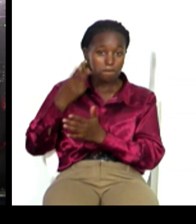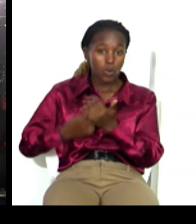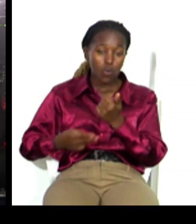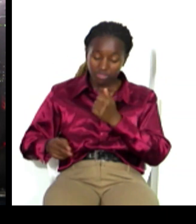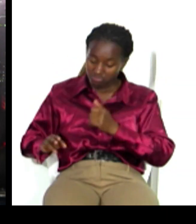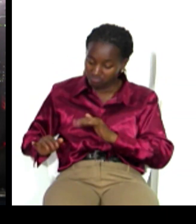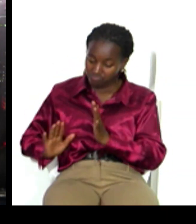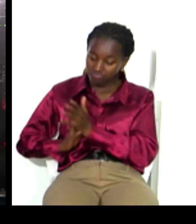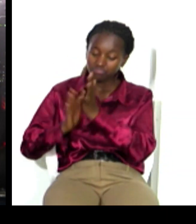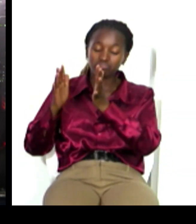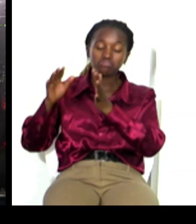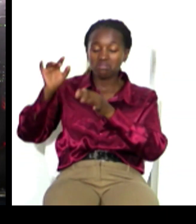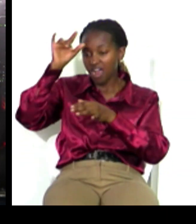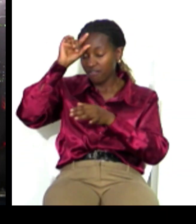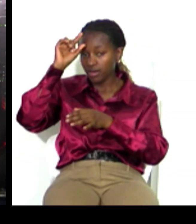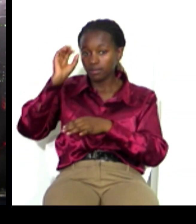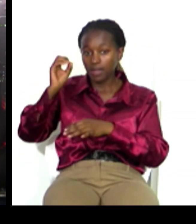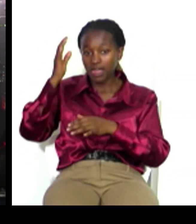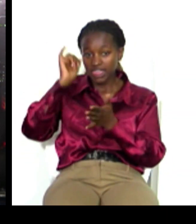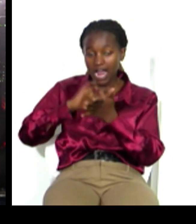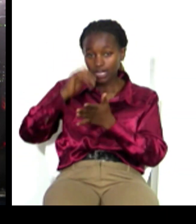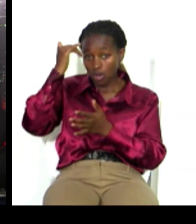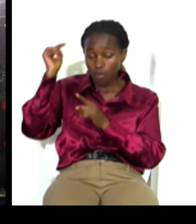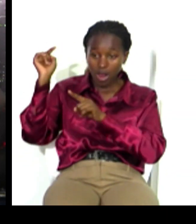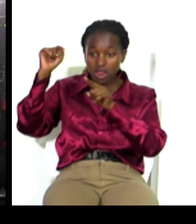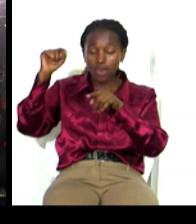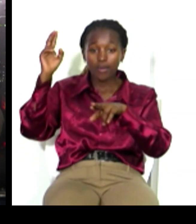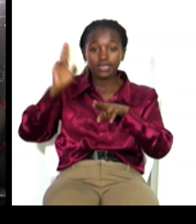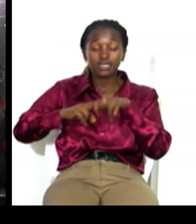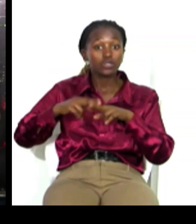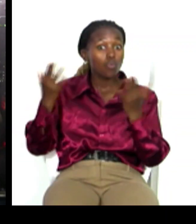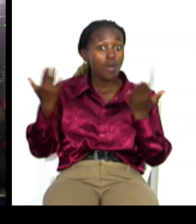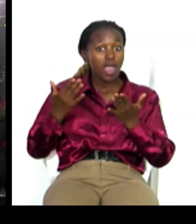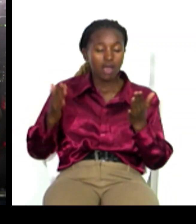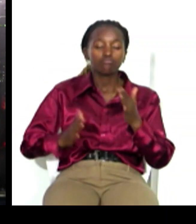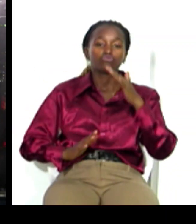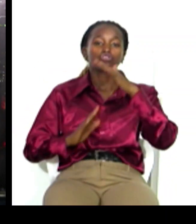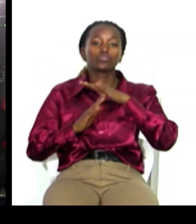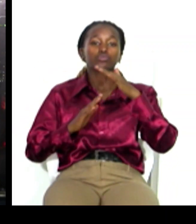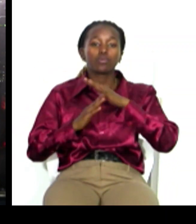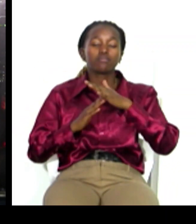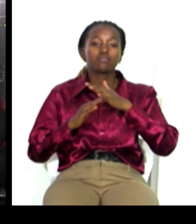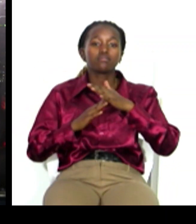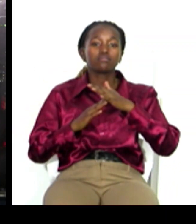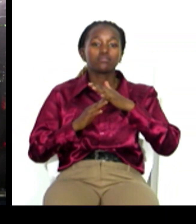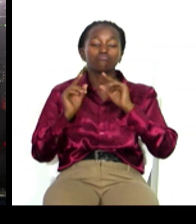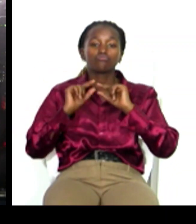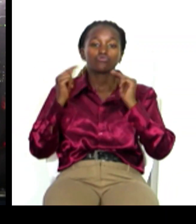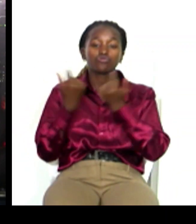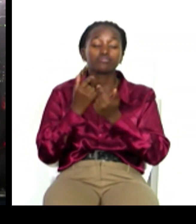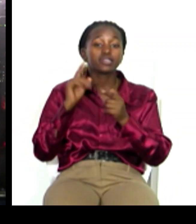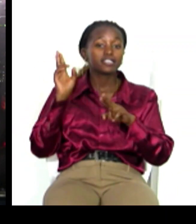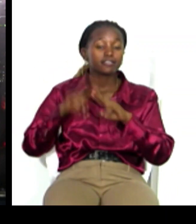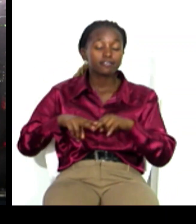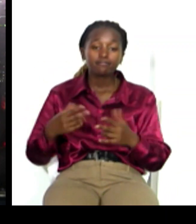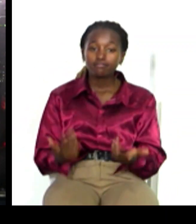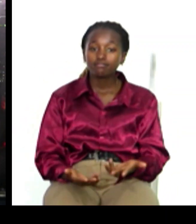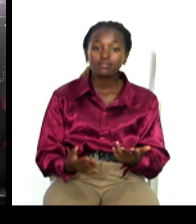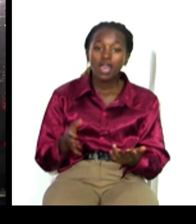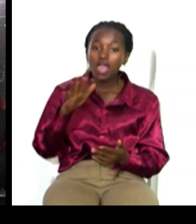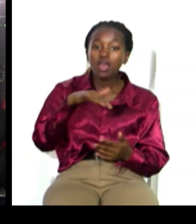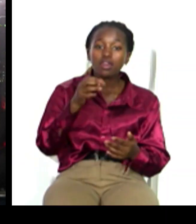walifanya nini? Walienda wakaoccupy the majority place yenye majority wanakaanga. Na hiyo place ni ya watu wa